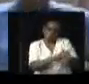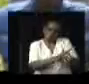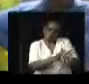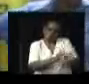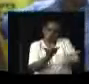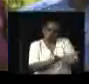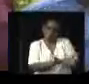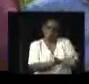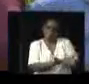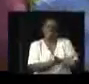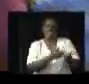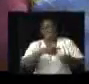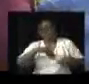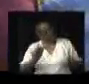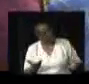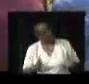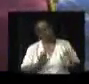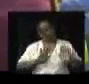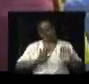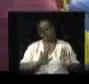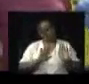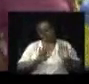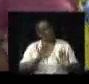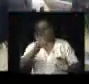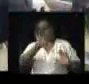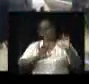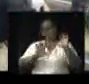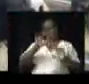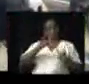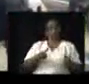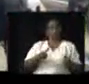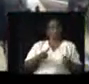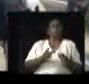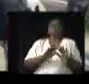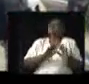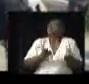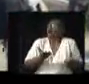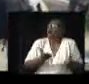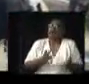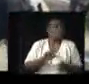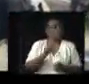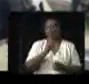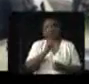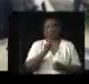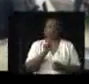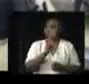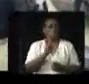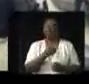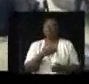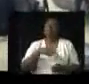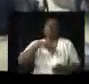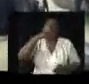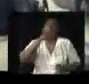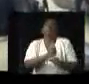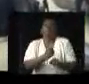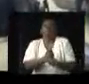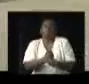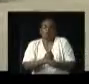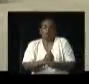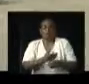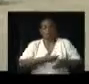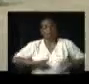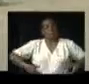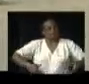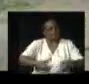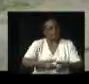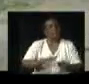regarding the protection of animals. Only the enforcing of the legislation is still a problem. The